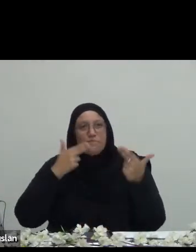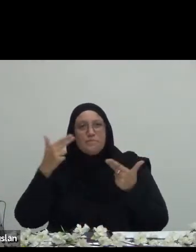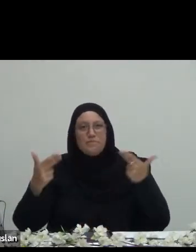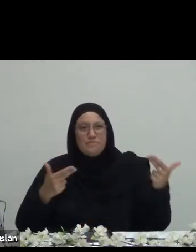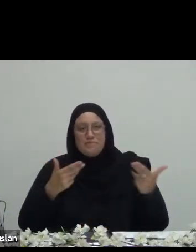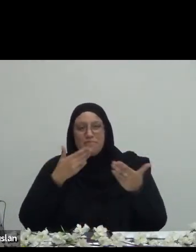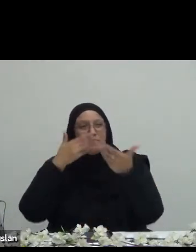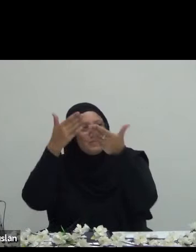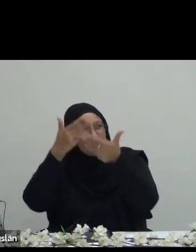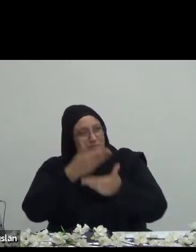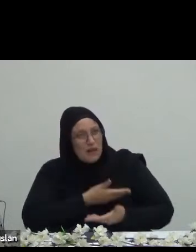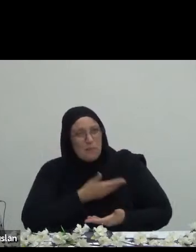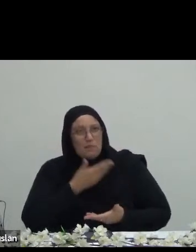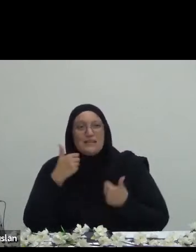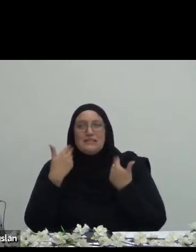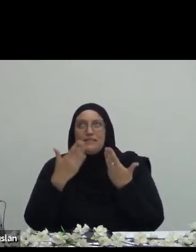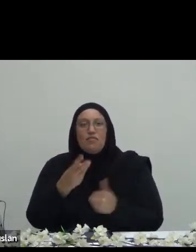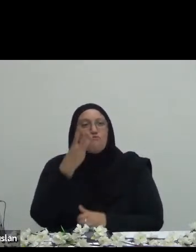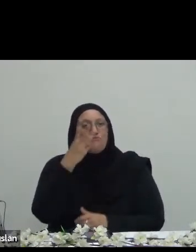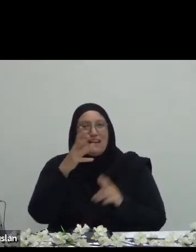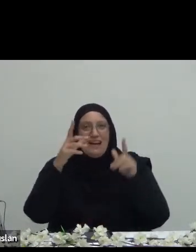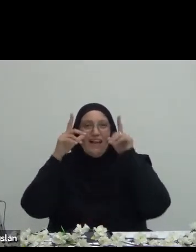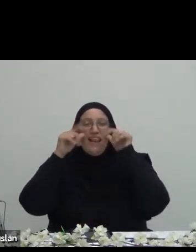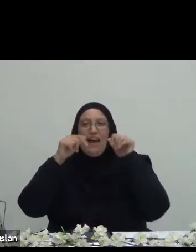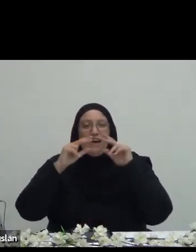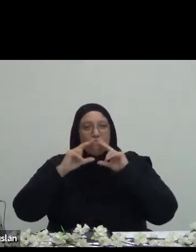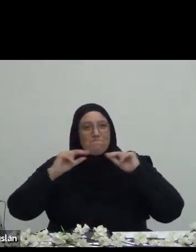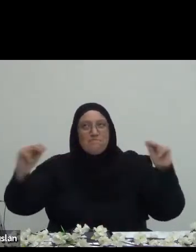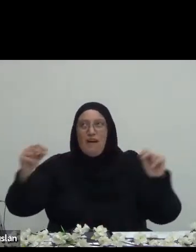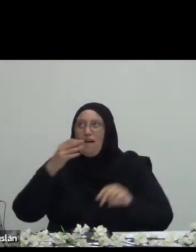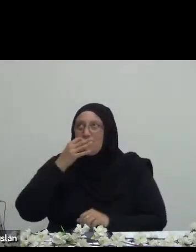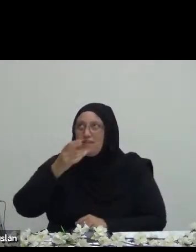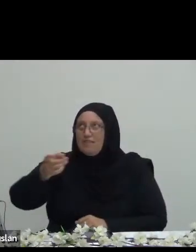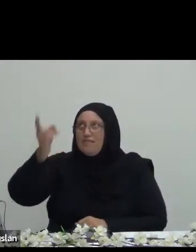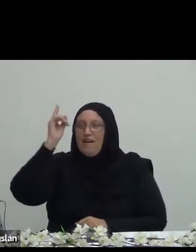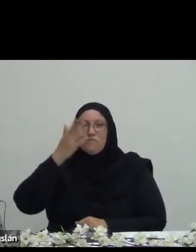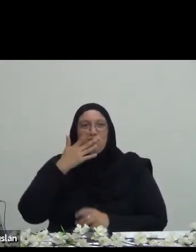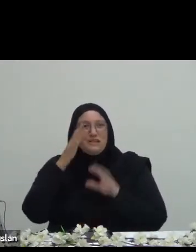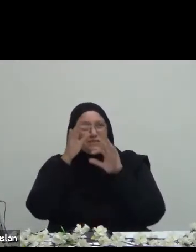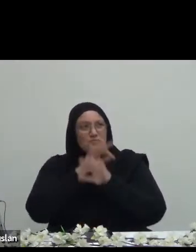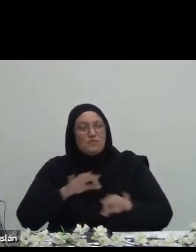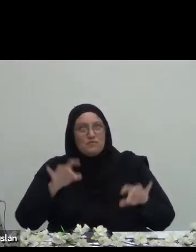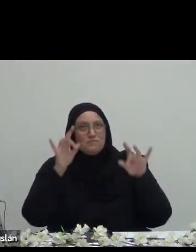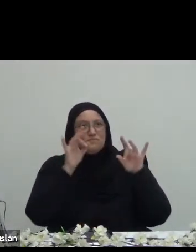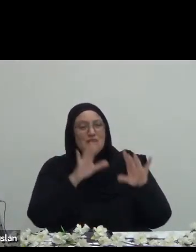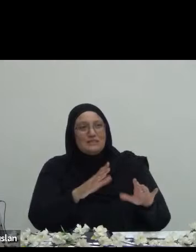him with a loud salawat ala Muhammad wa Ali Muhammad.